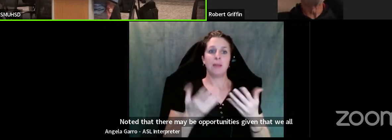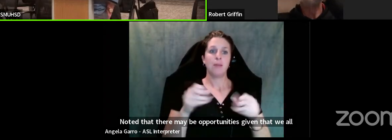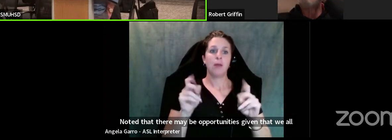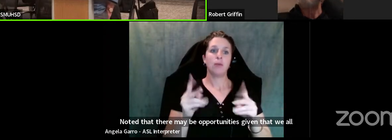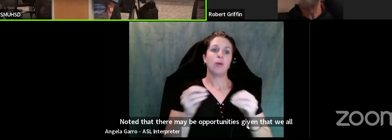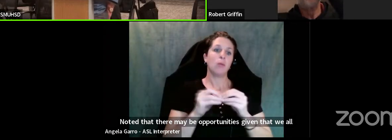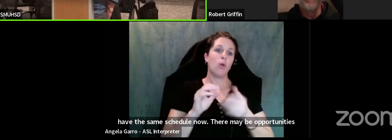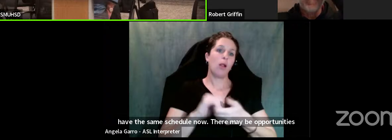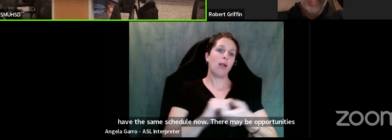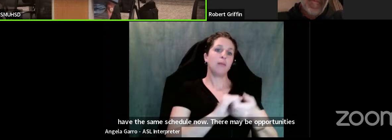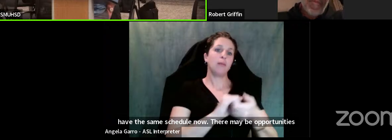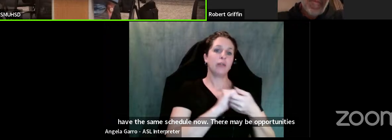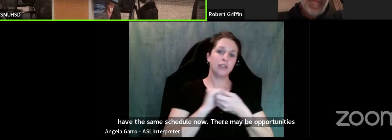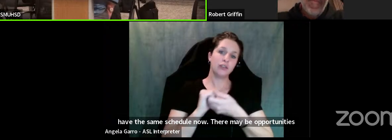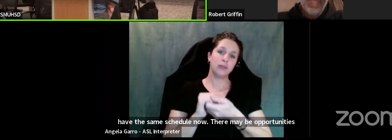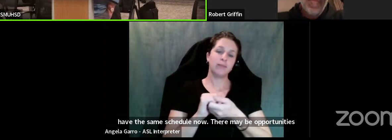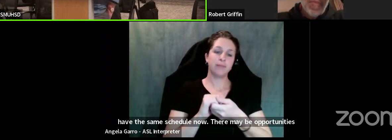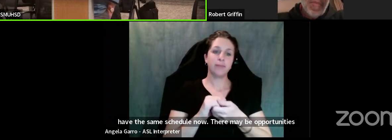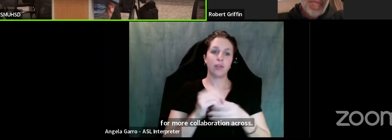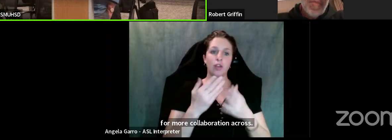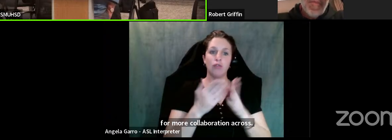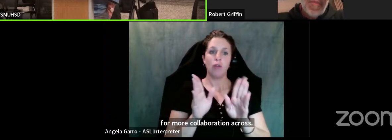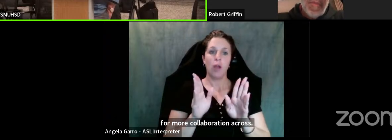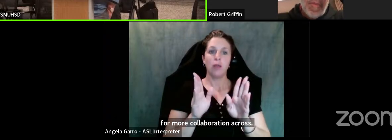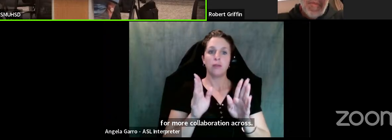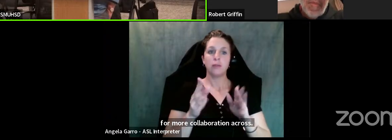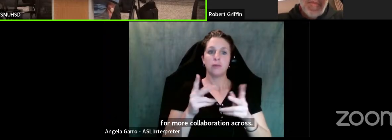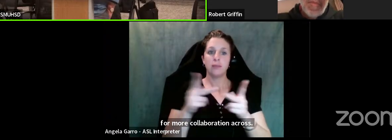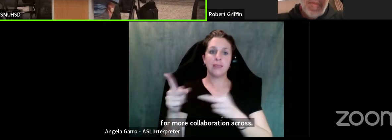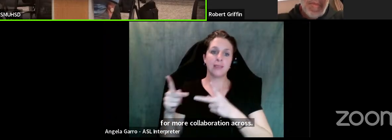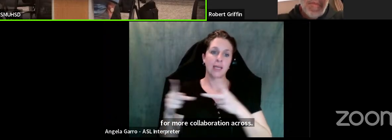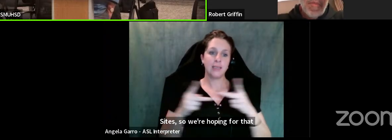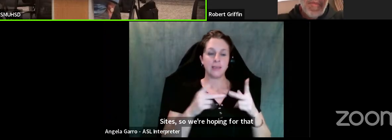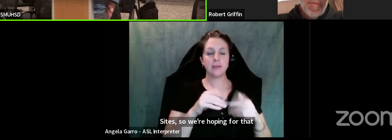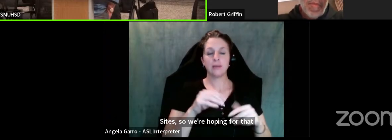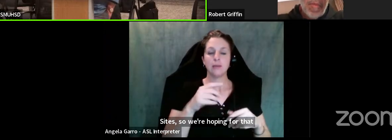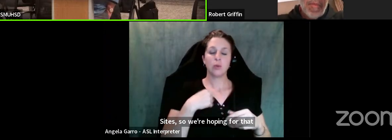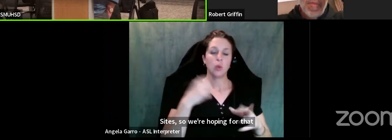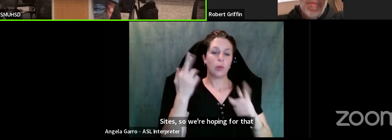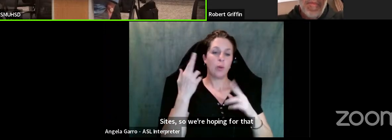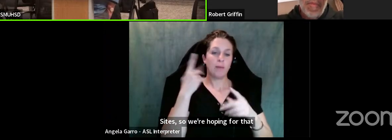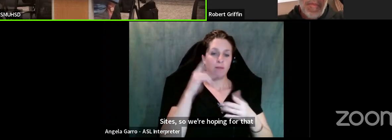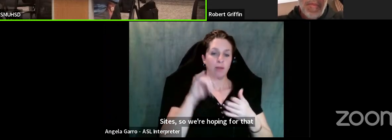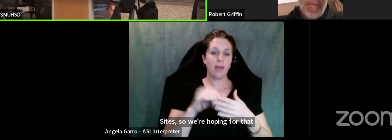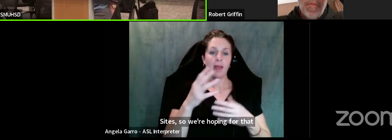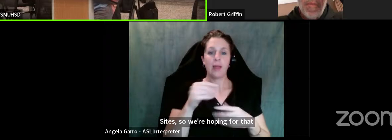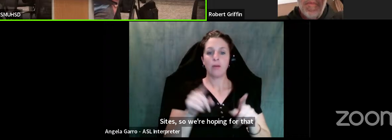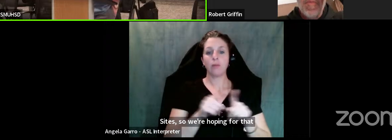across sites. So we're hoping for that. And we're also hoping